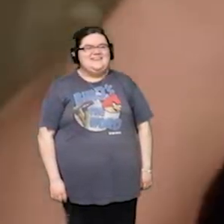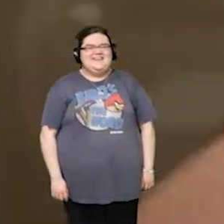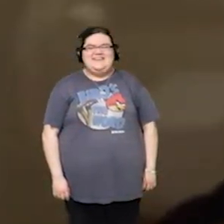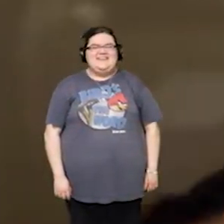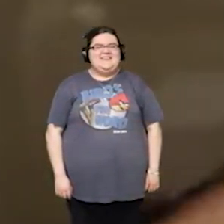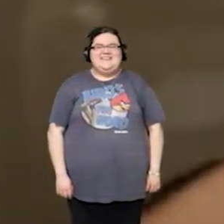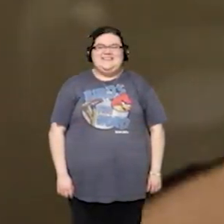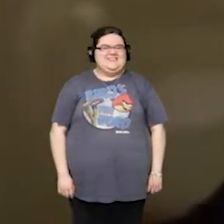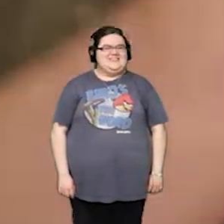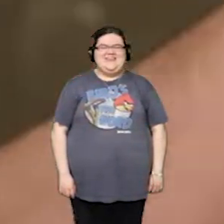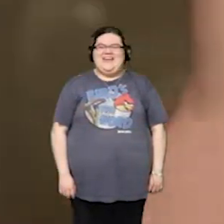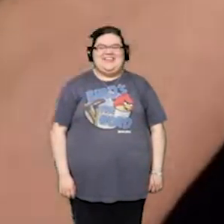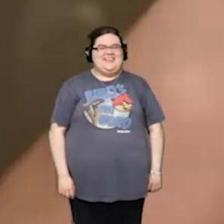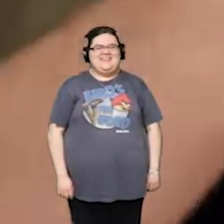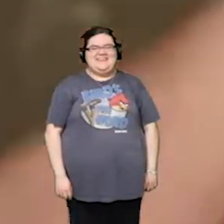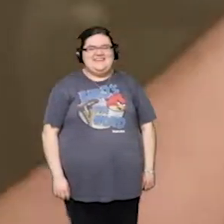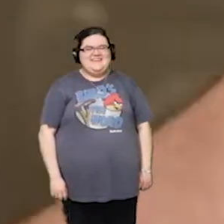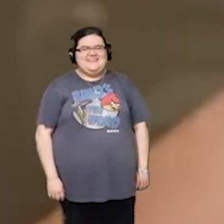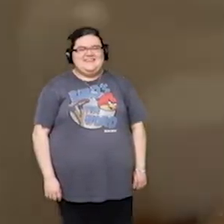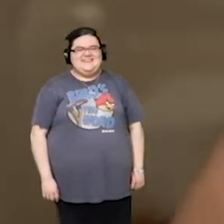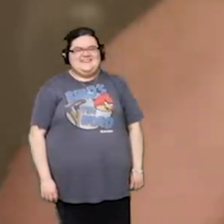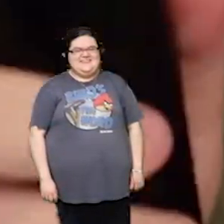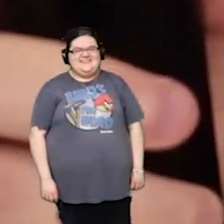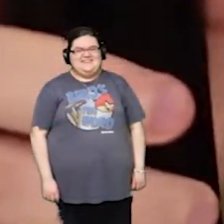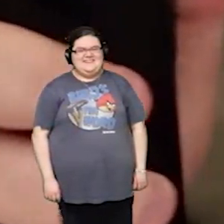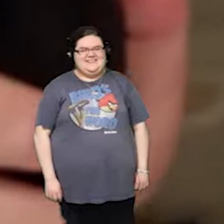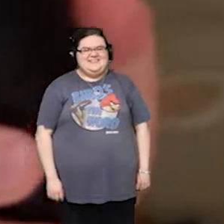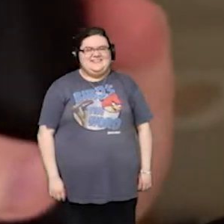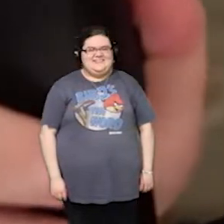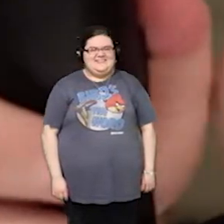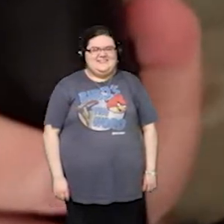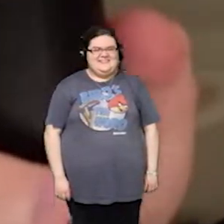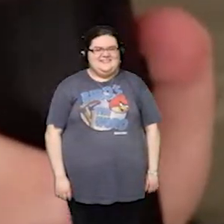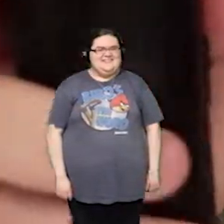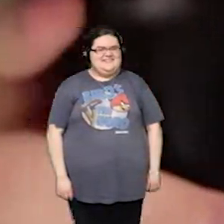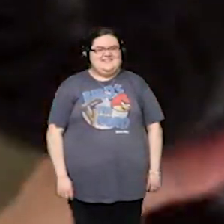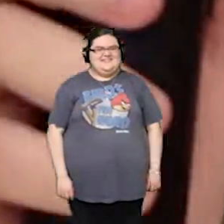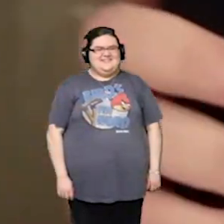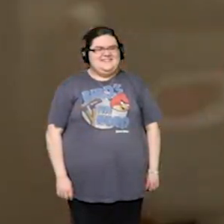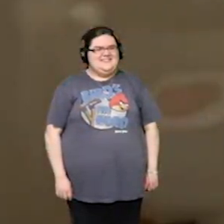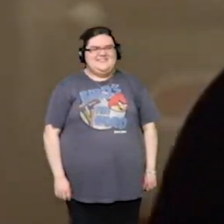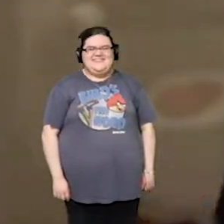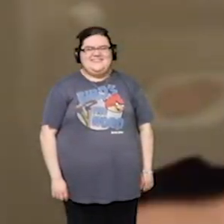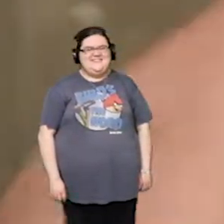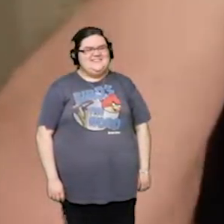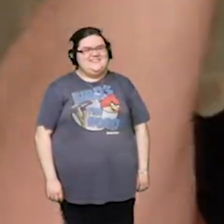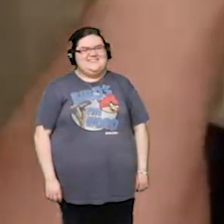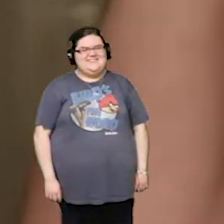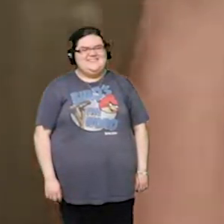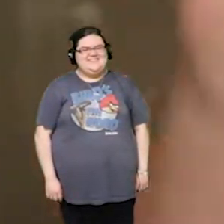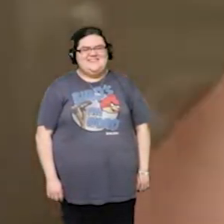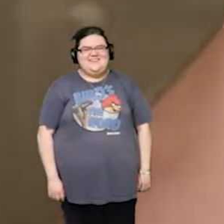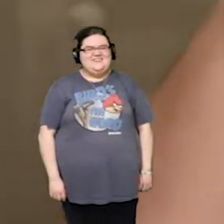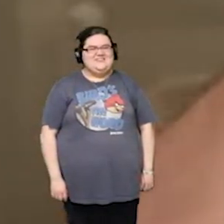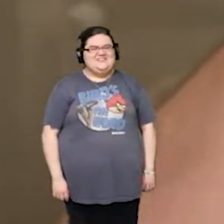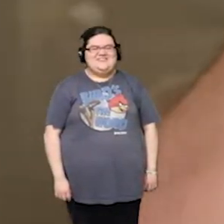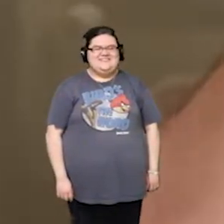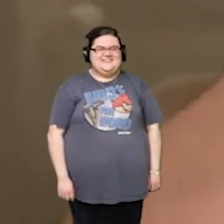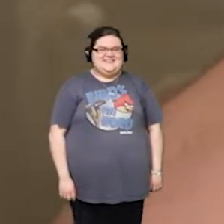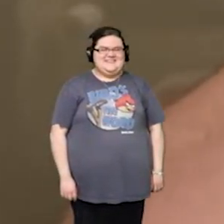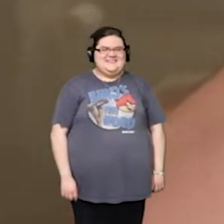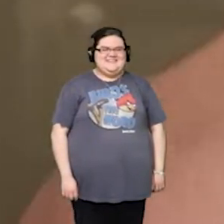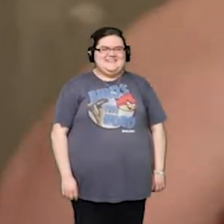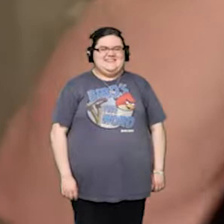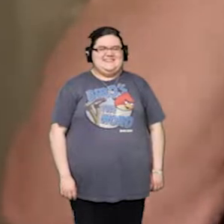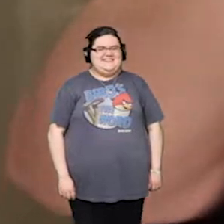post-styling capabilities. The unique combination of fiber and wax allows for easy application, and it is the go-to product to give you both